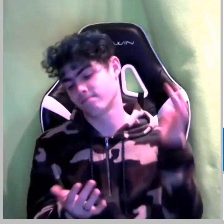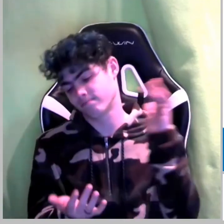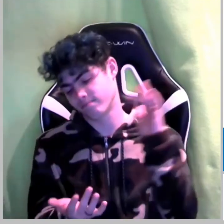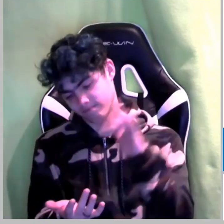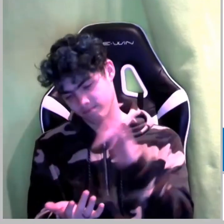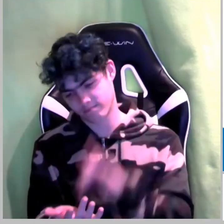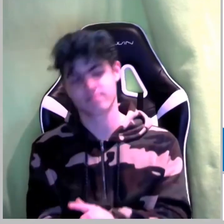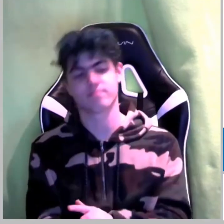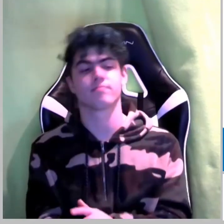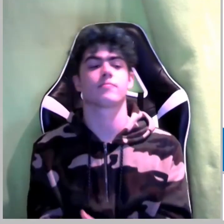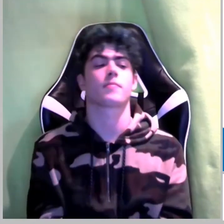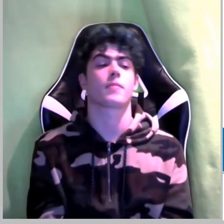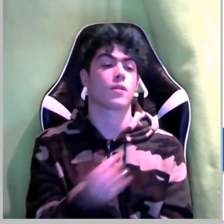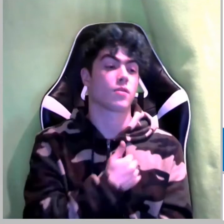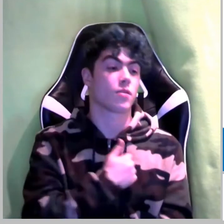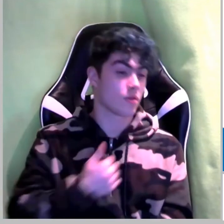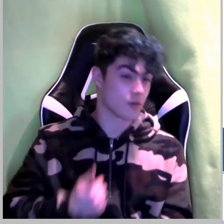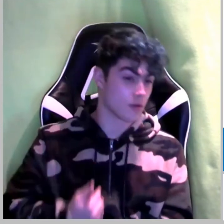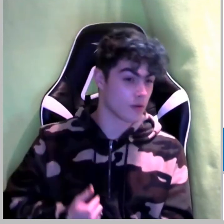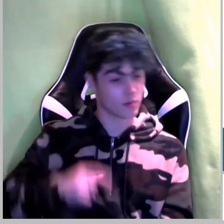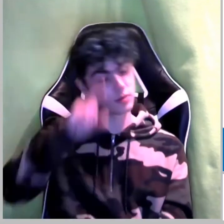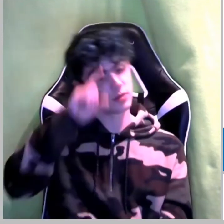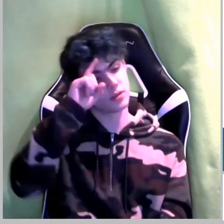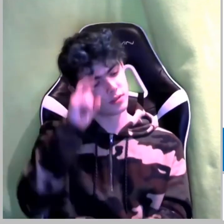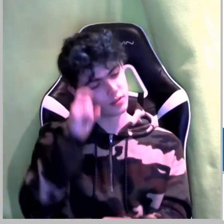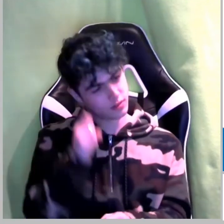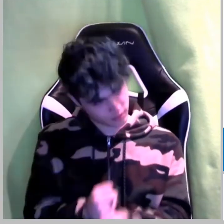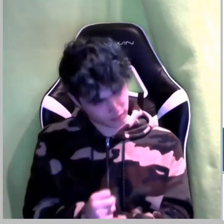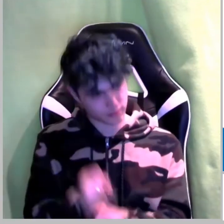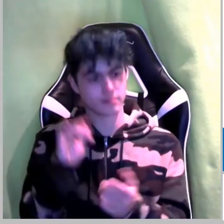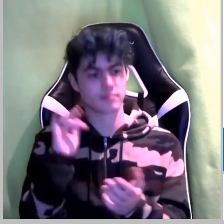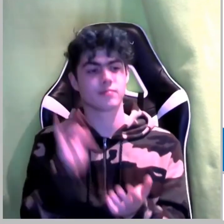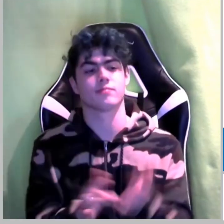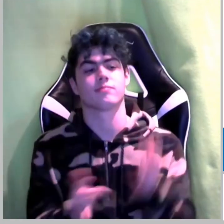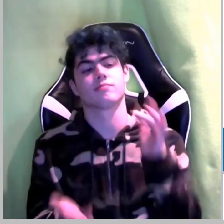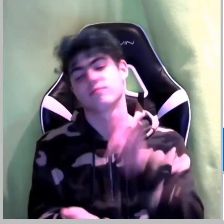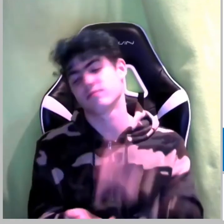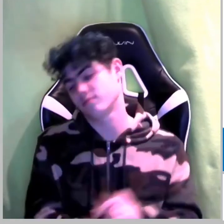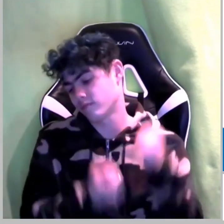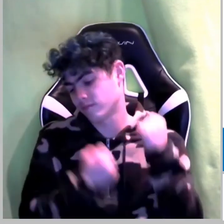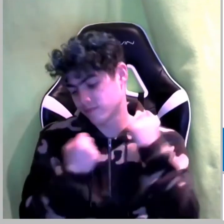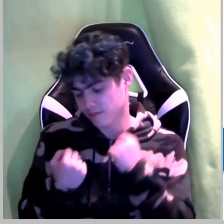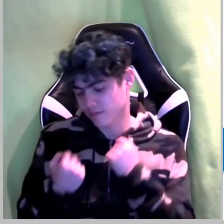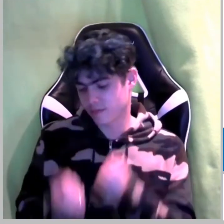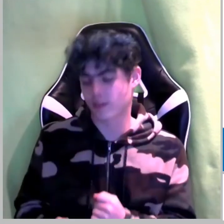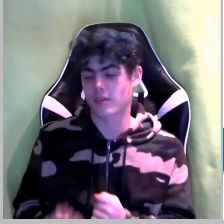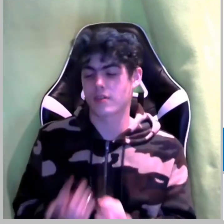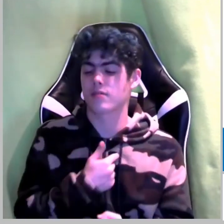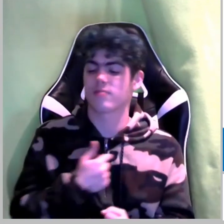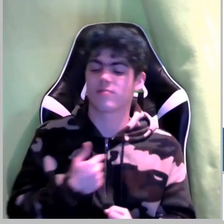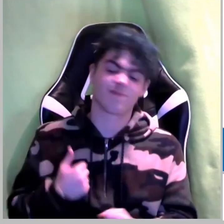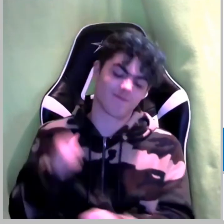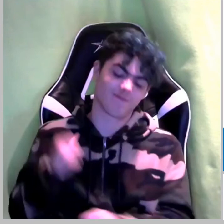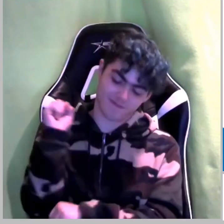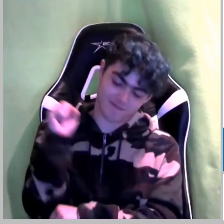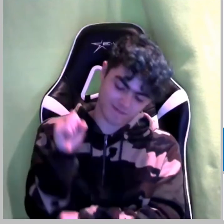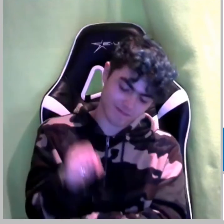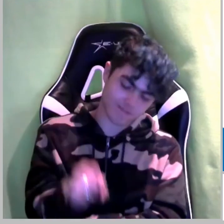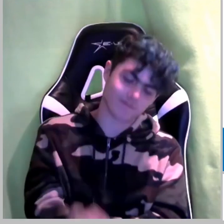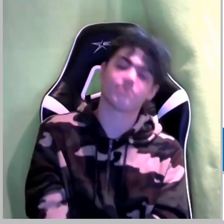Jesus trust, who in the strength of Jesus trust is more than